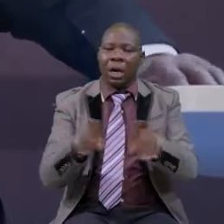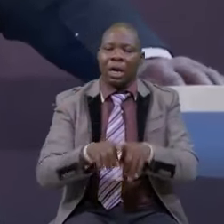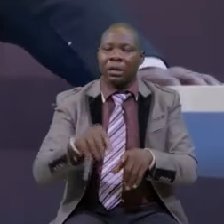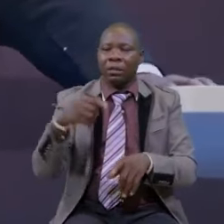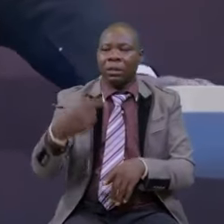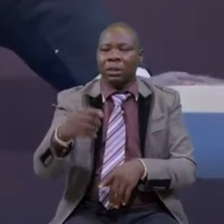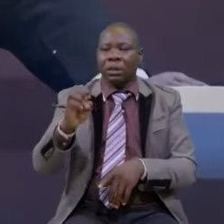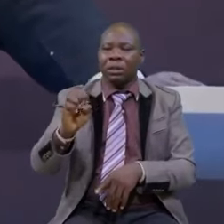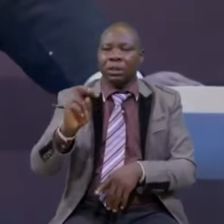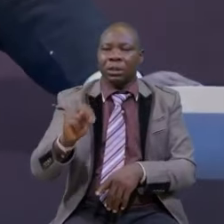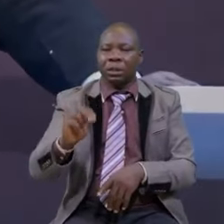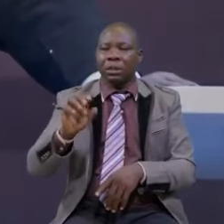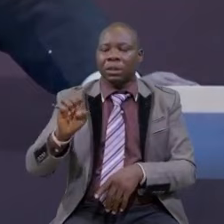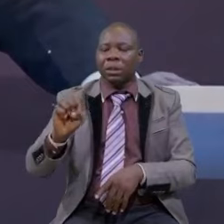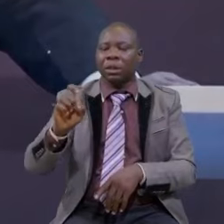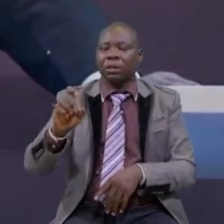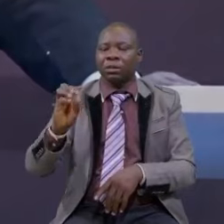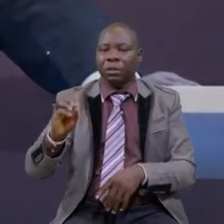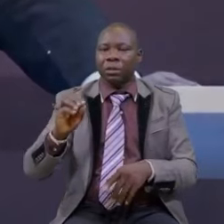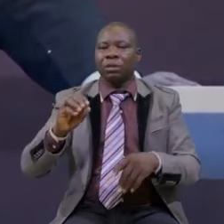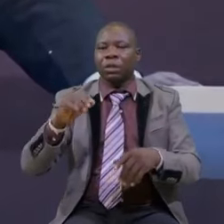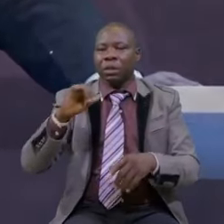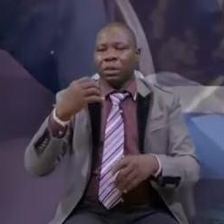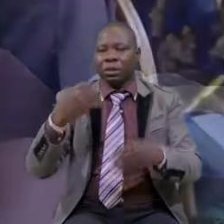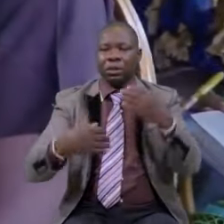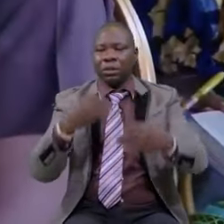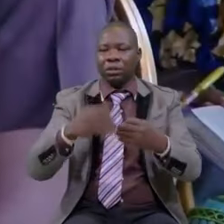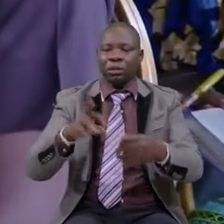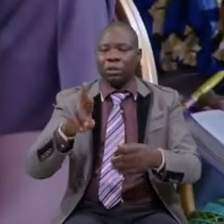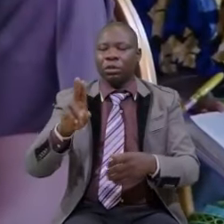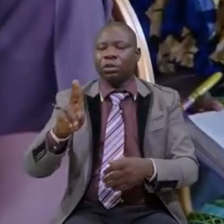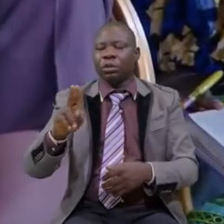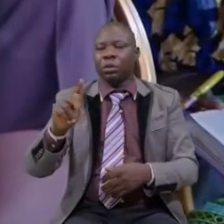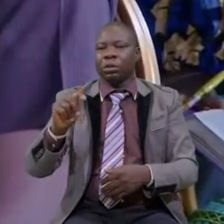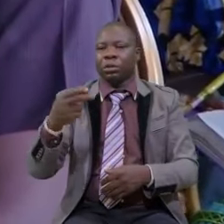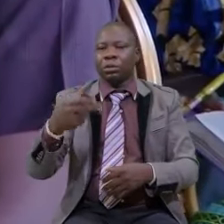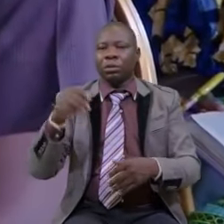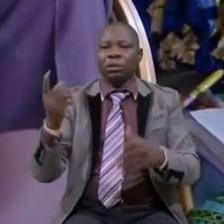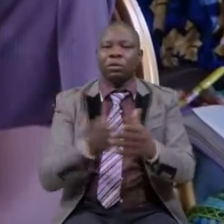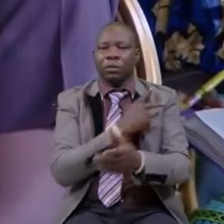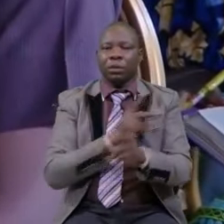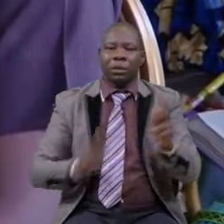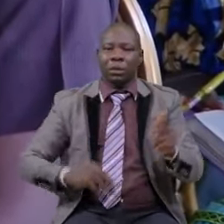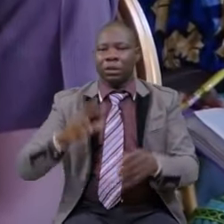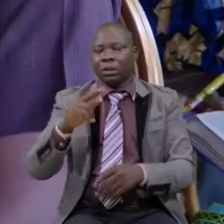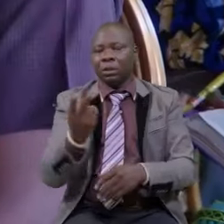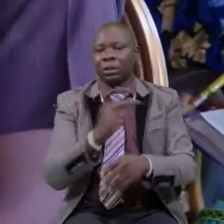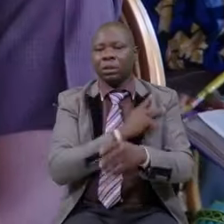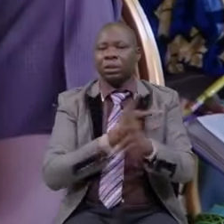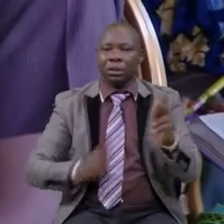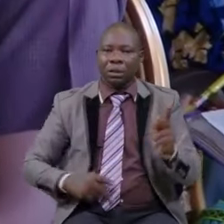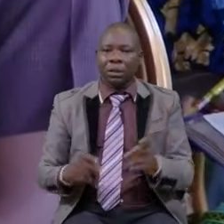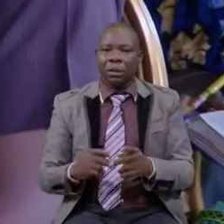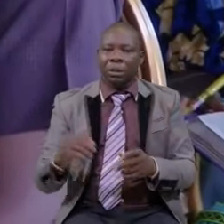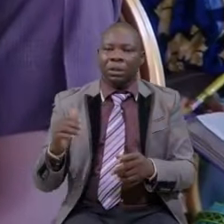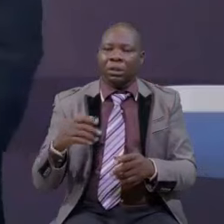Joshua, Judges, and Ruth, and 1 Samuel, 2 Samuel, 1 Kings, 2 Kings, they didn't leave, the writers